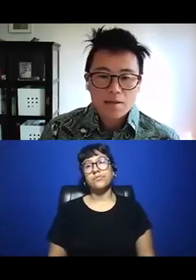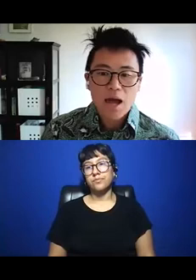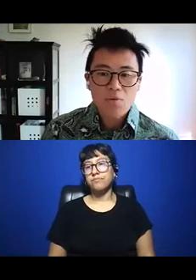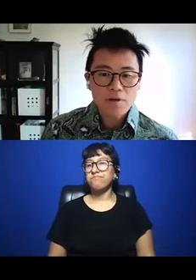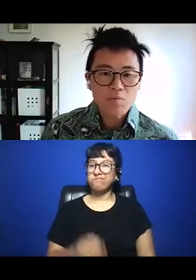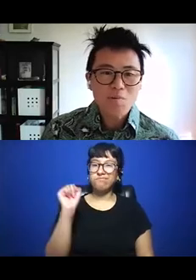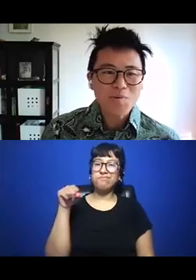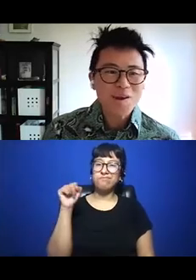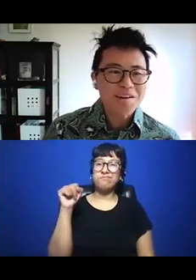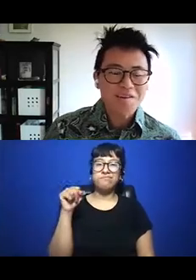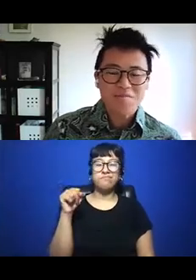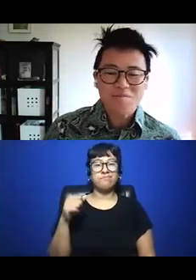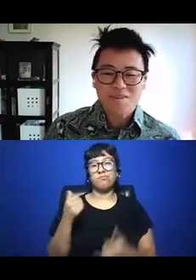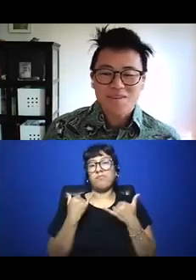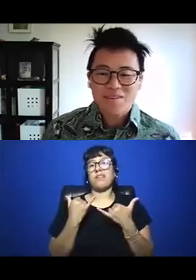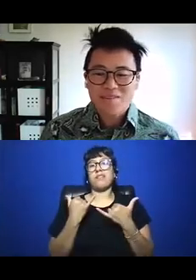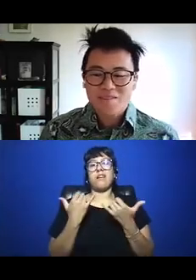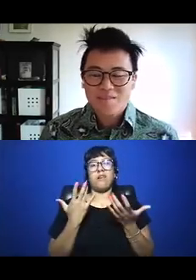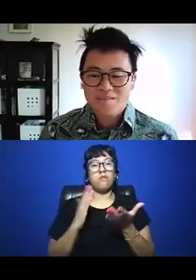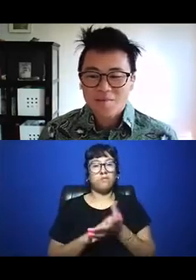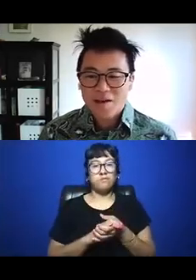Yeah, we're in a moment where